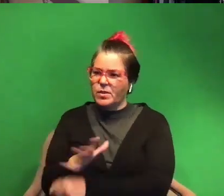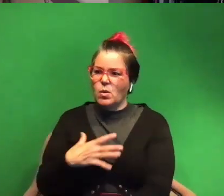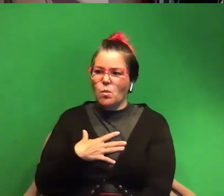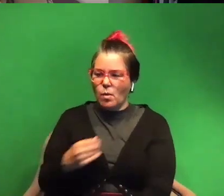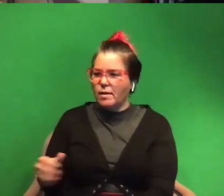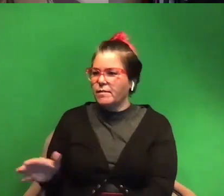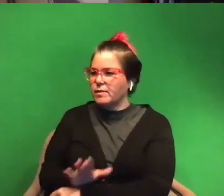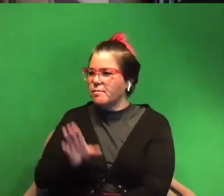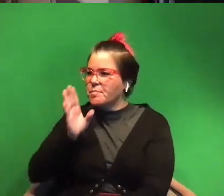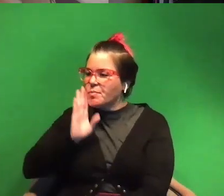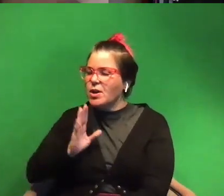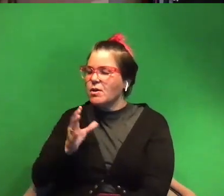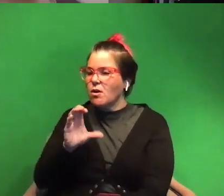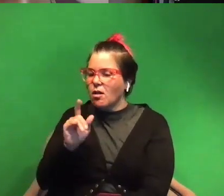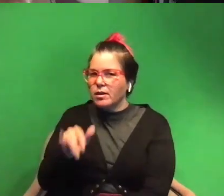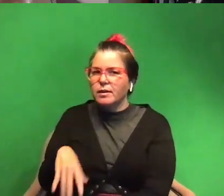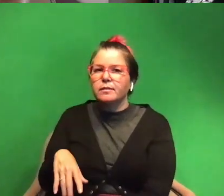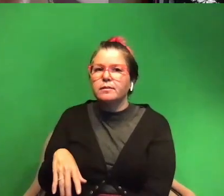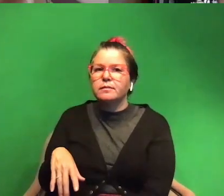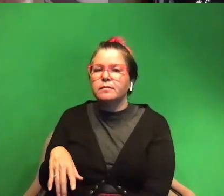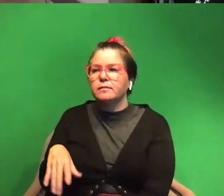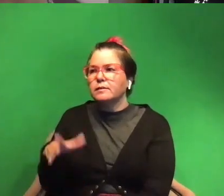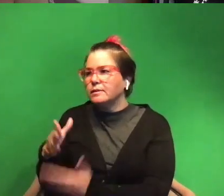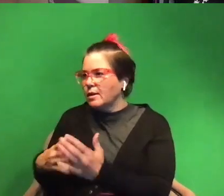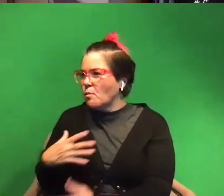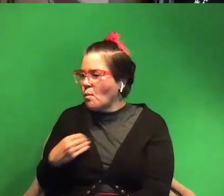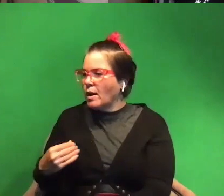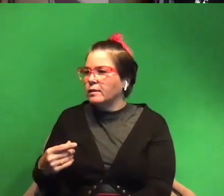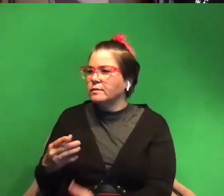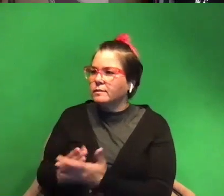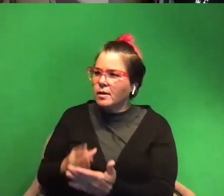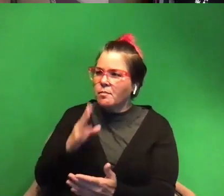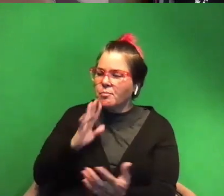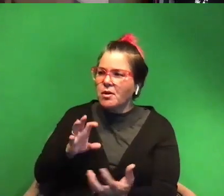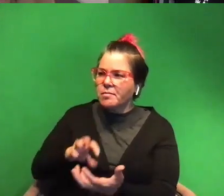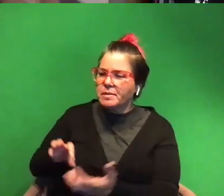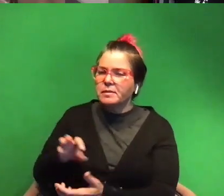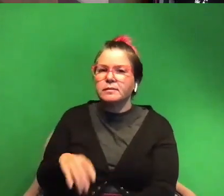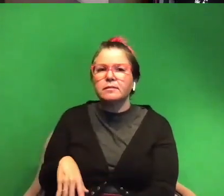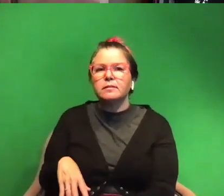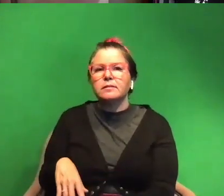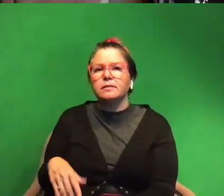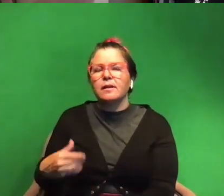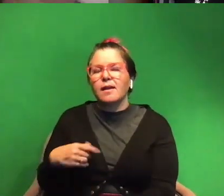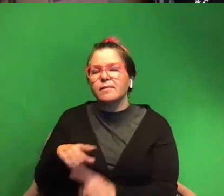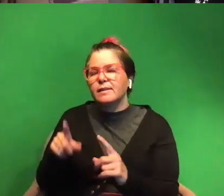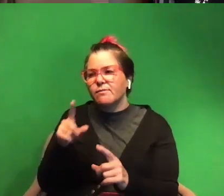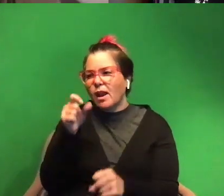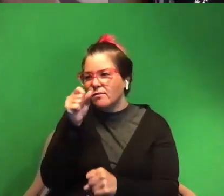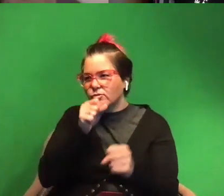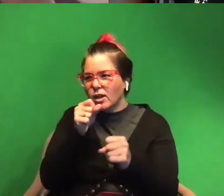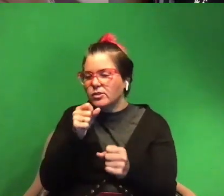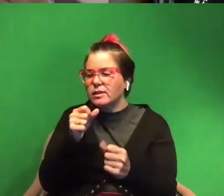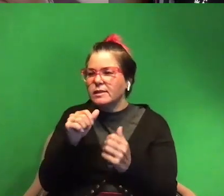brown colonies, and colonies where some of the polyps are white and some of the polyps are brown. And they have different strategies in terms of like